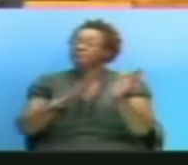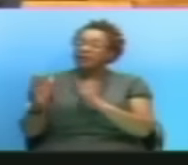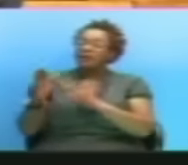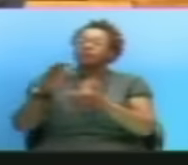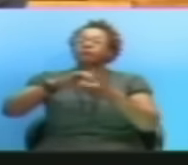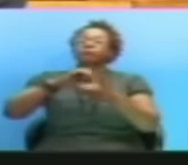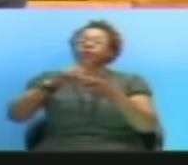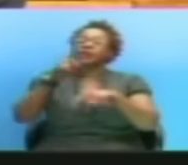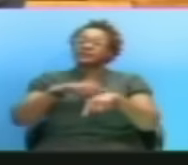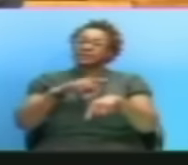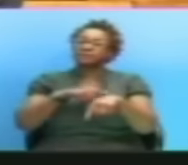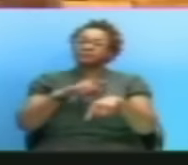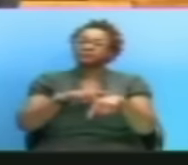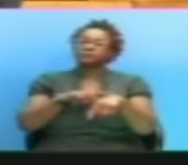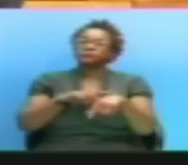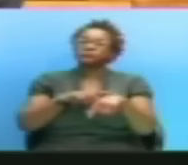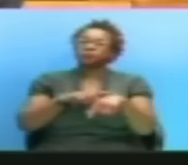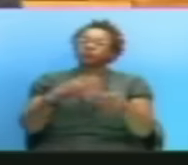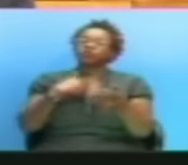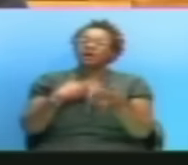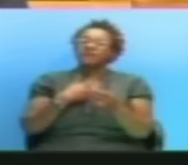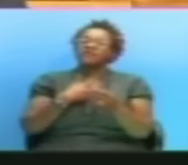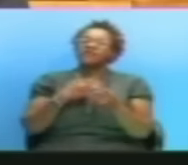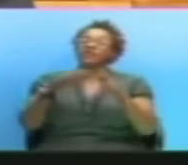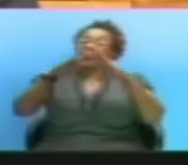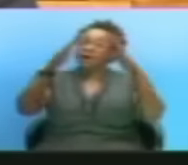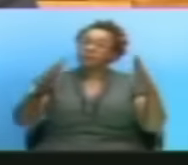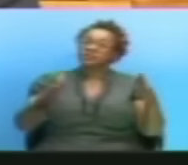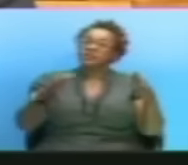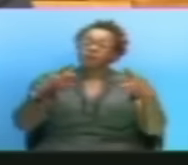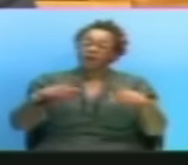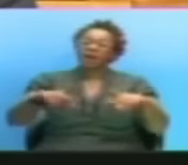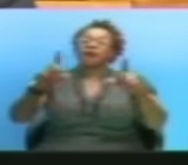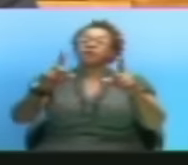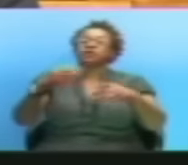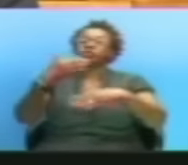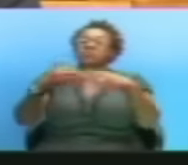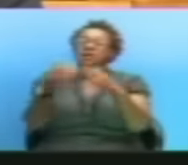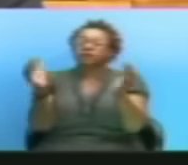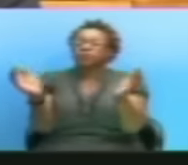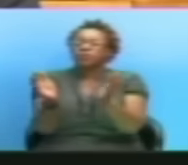at that time was to have the main house, and you are allowed to build a small,